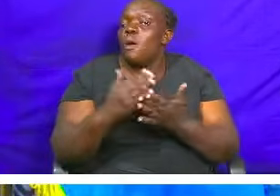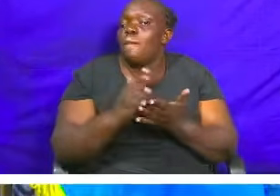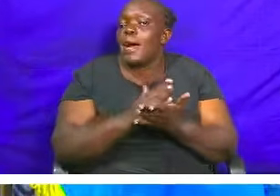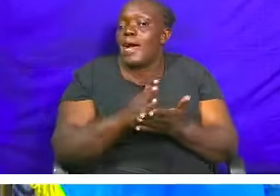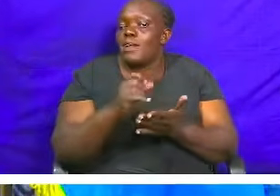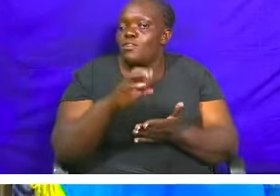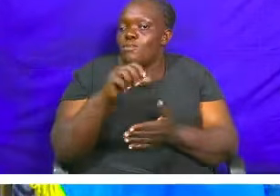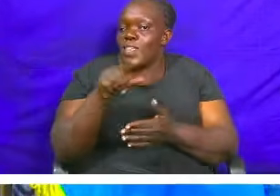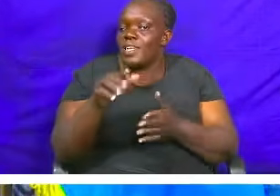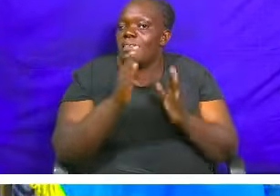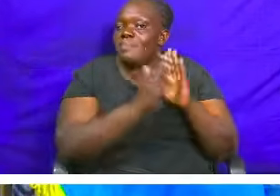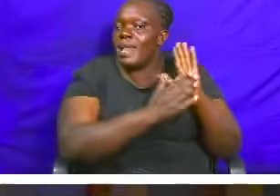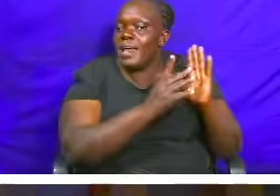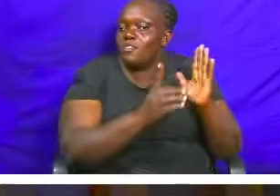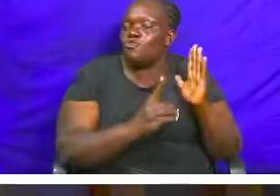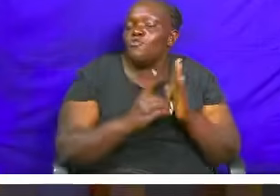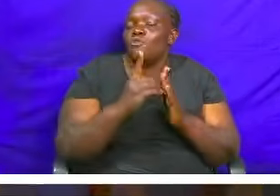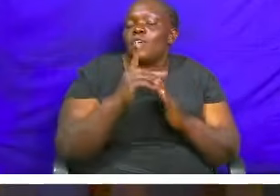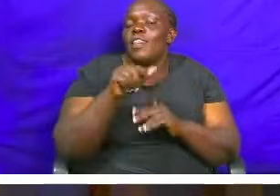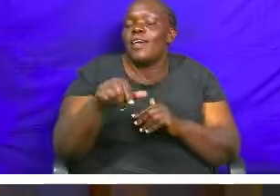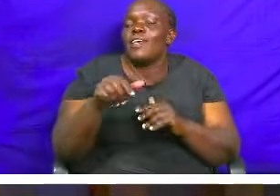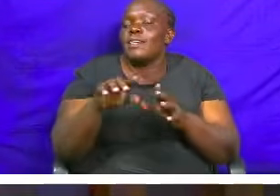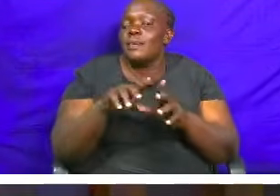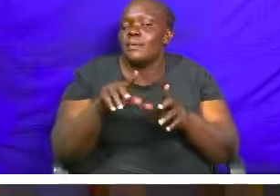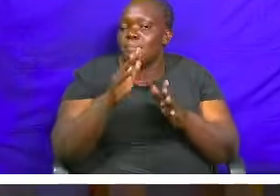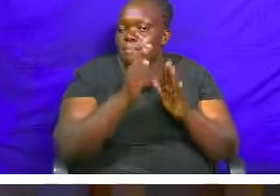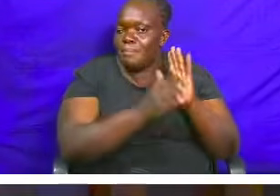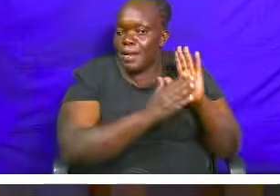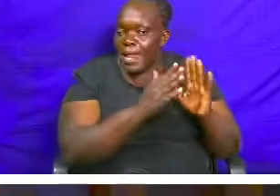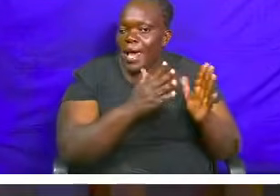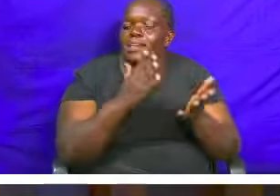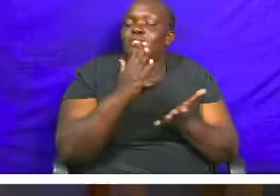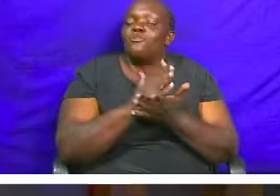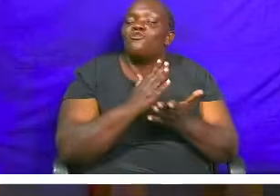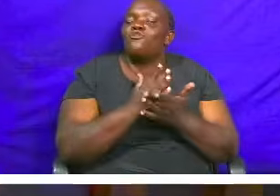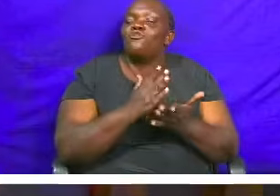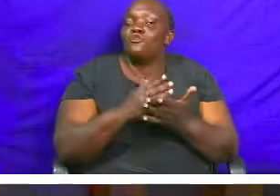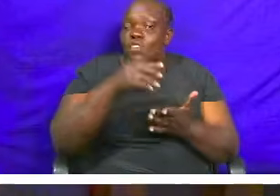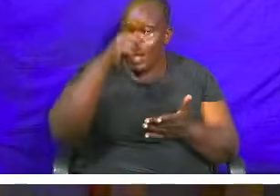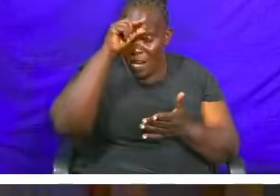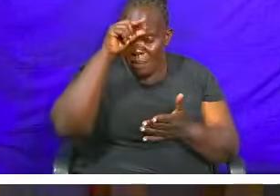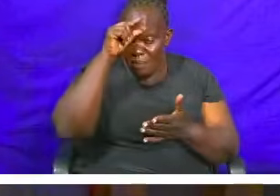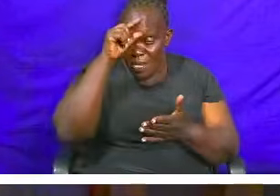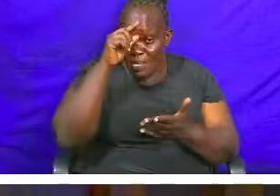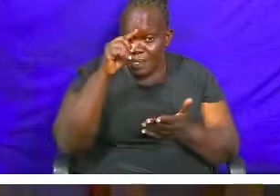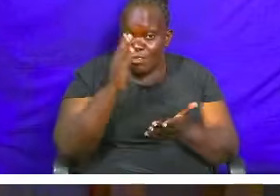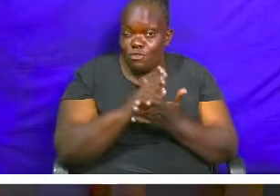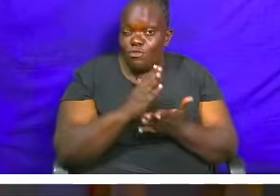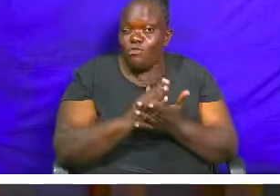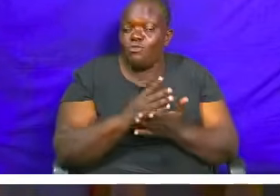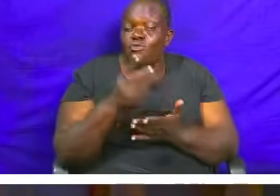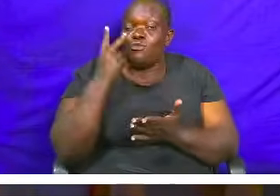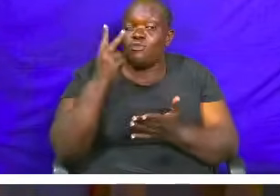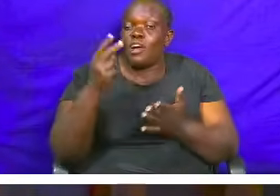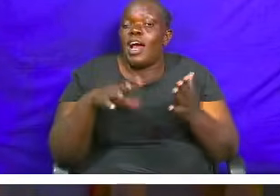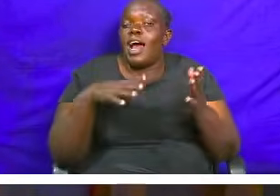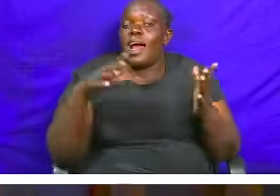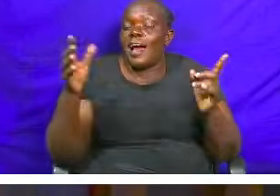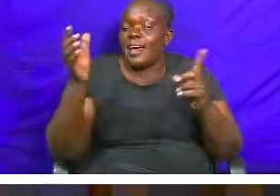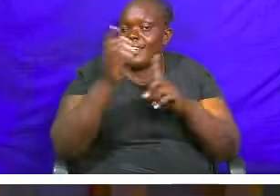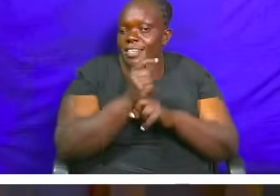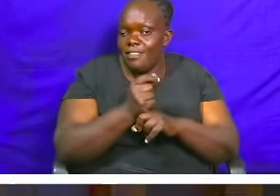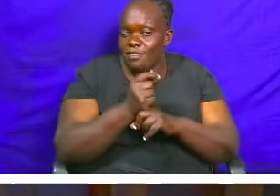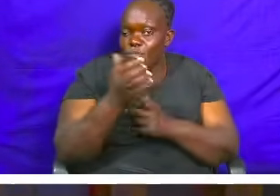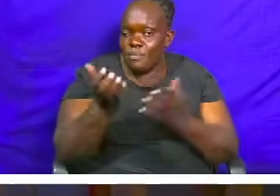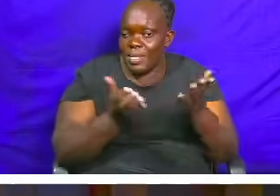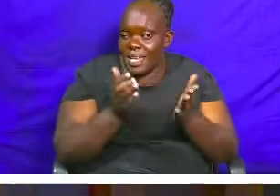So once you develop that plan, you submit it to government, you submit it to EPRA. EPRA looks at it for commercial and